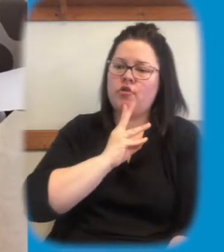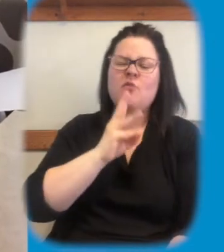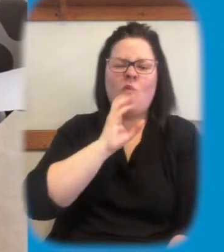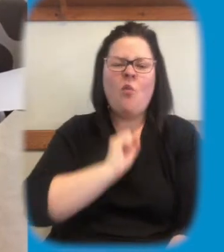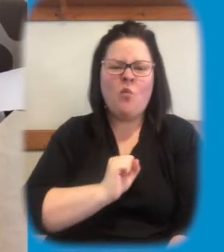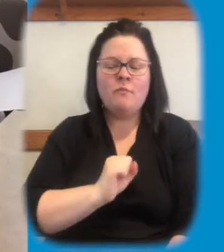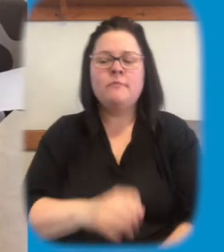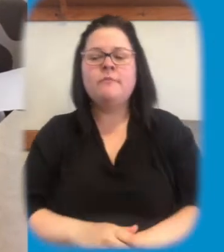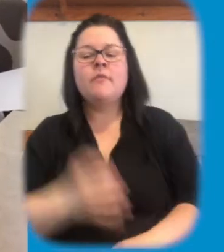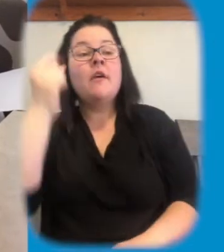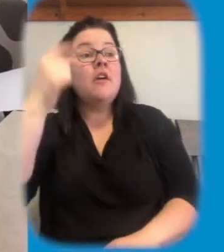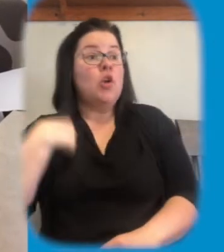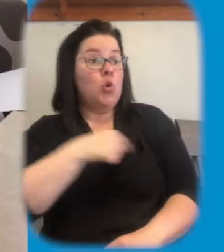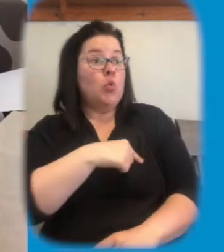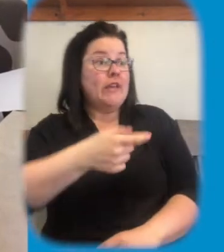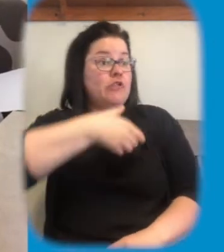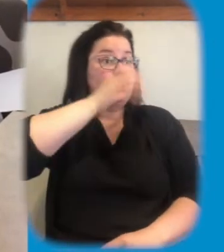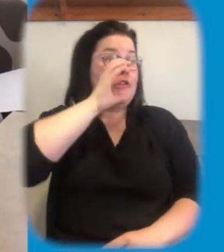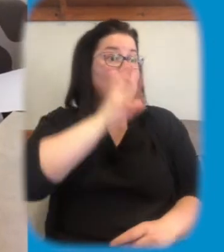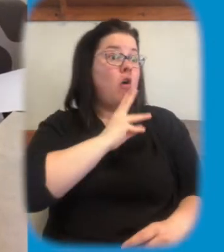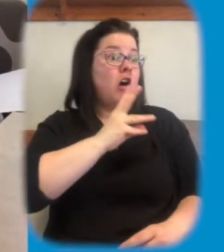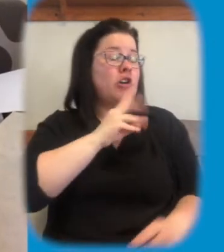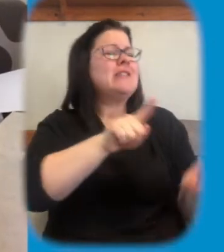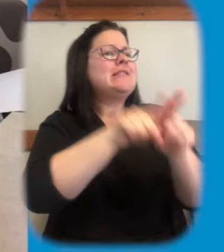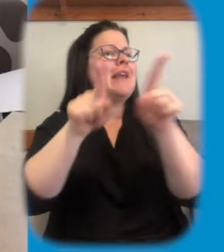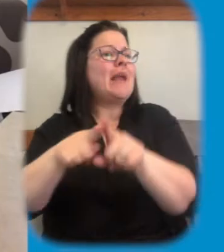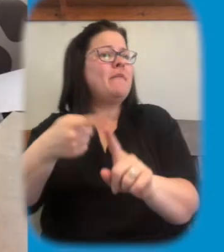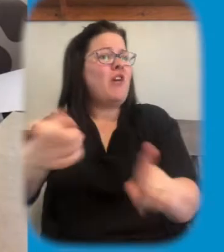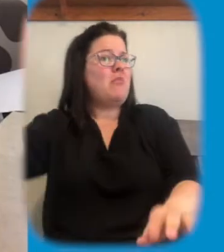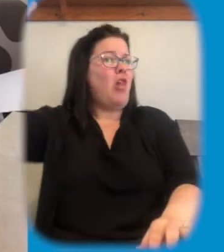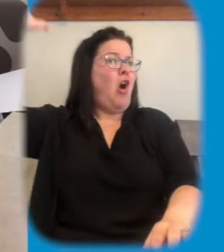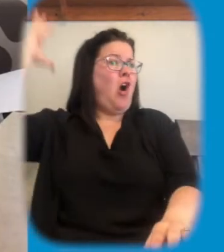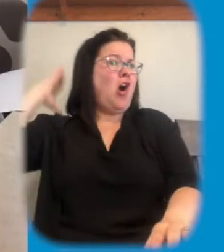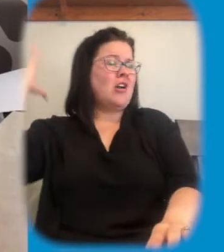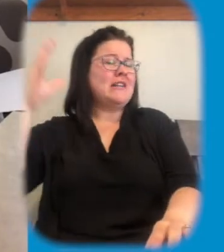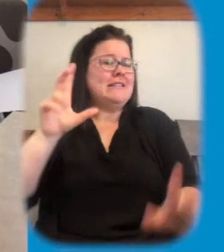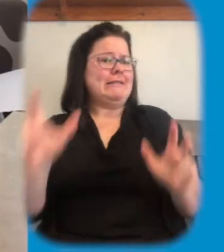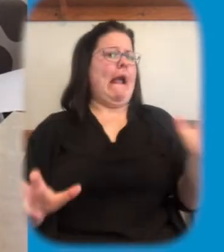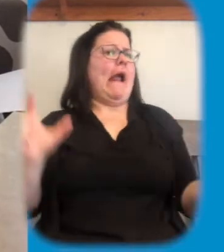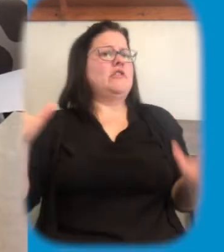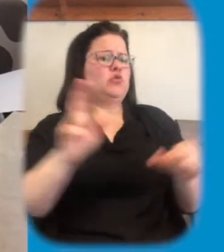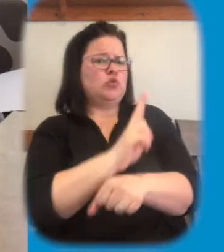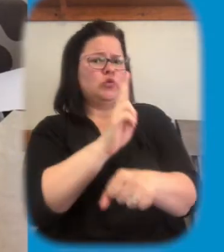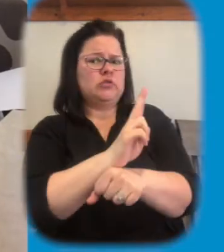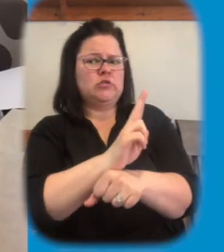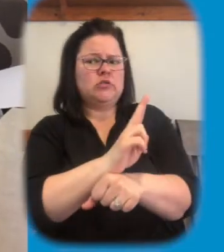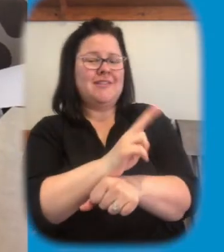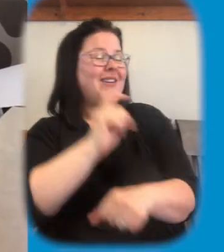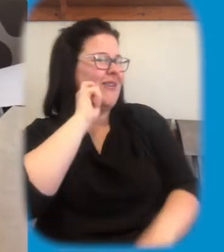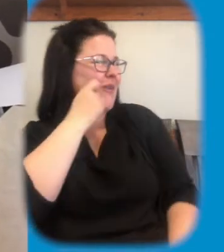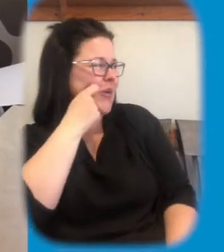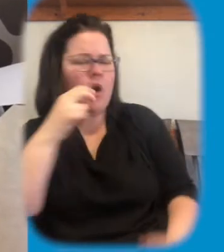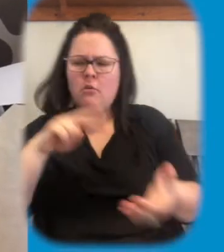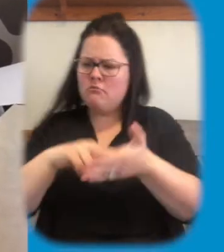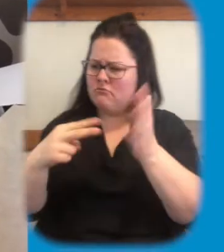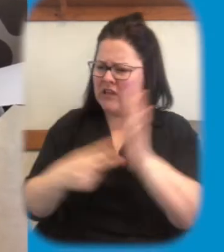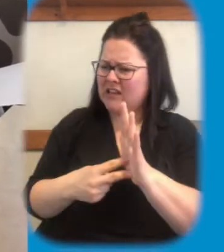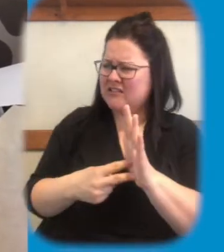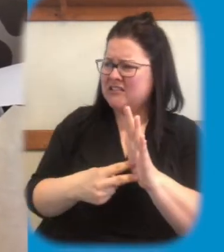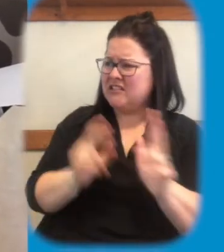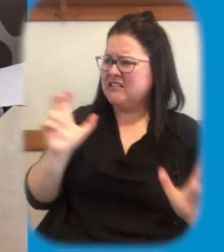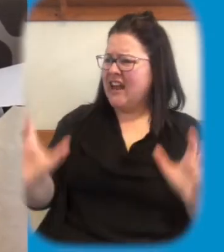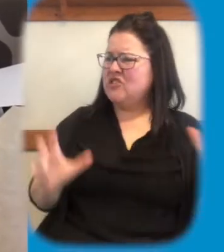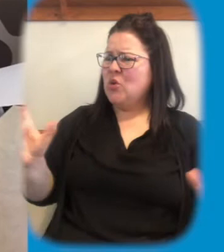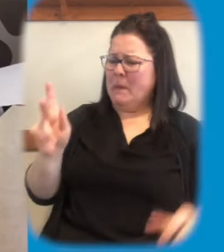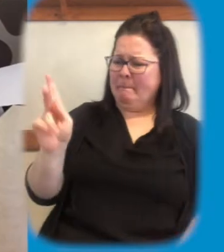drink and use is the same water that dinosaurs used. Cool. Wait, does that mean that we're basically drinking dinosaur